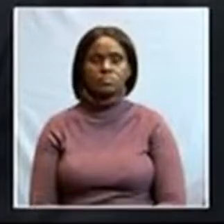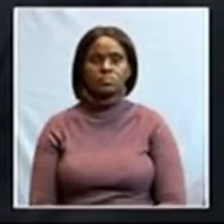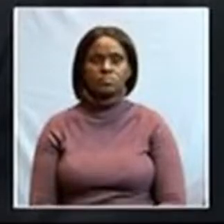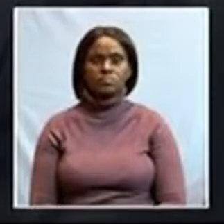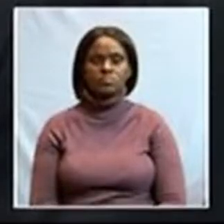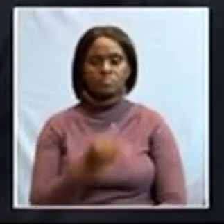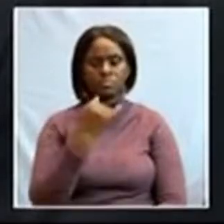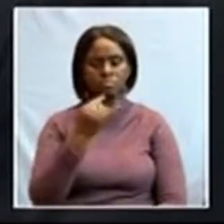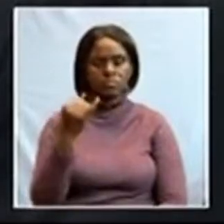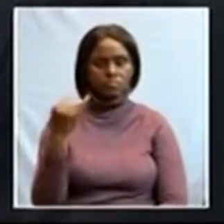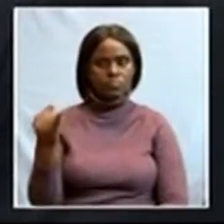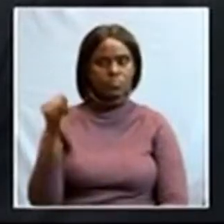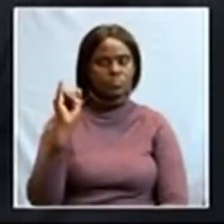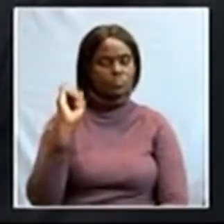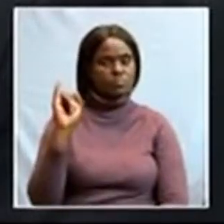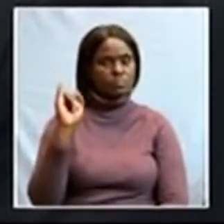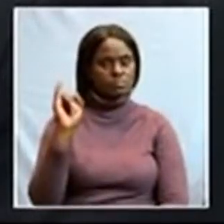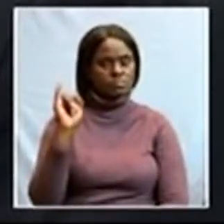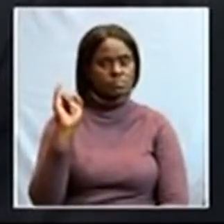Item I,